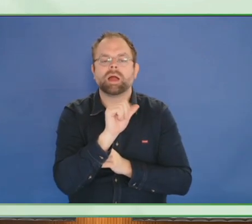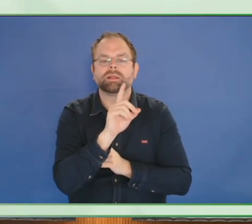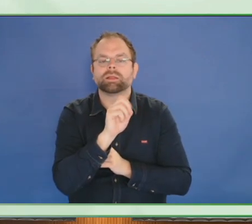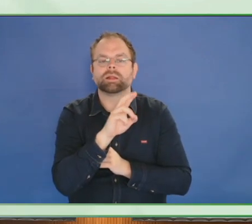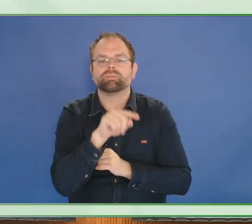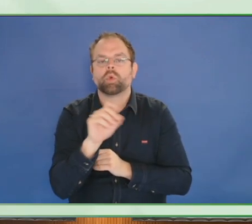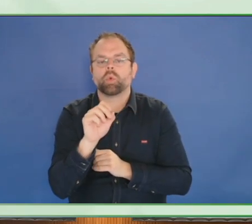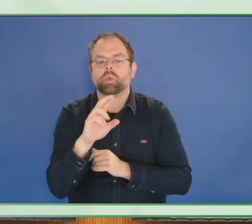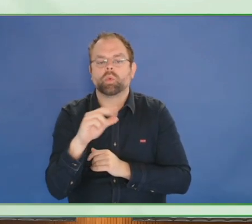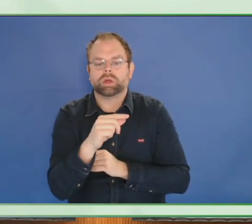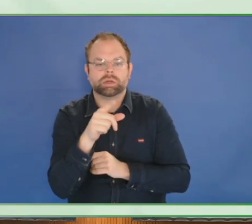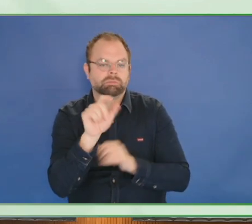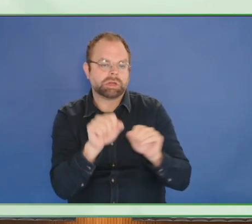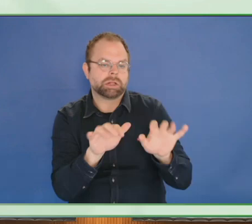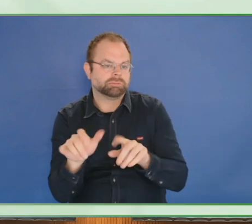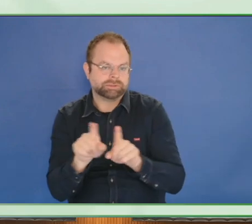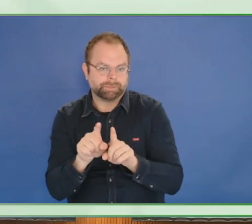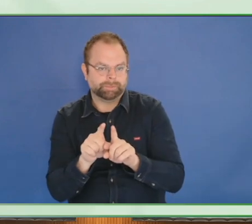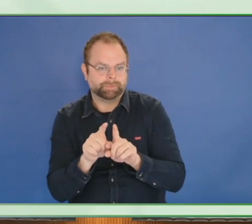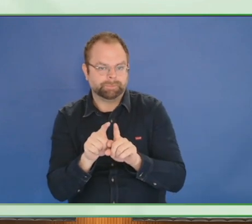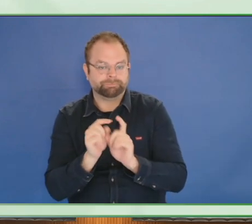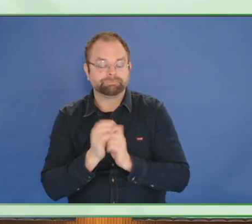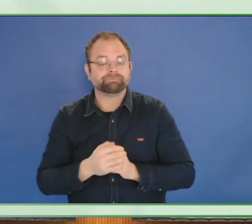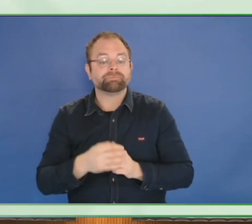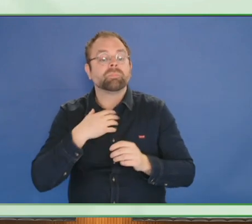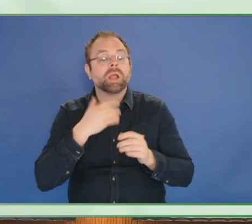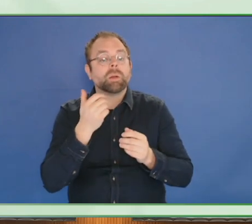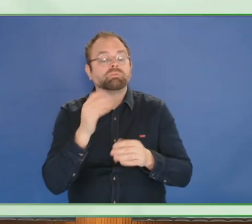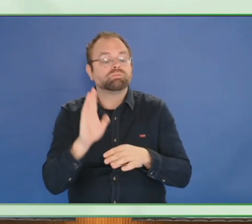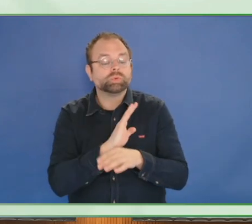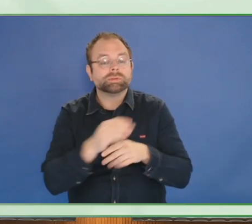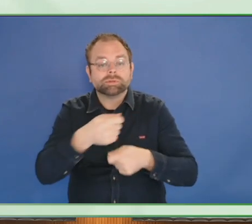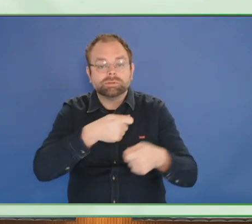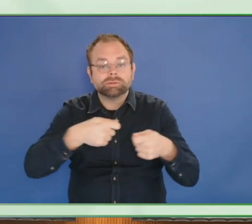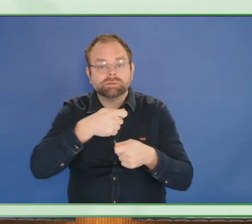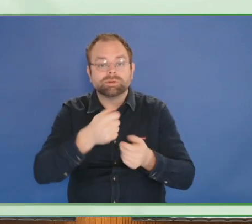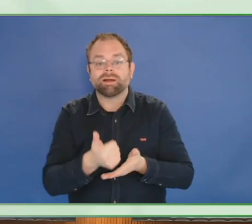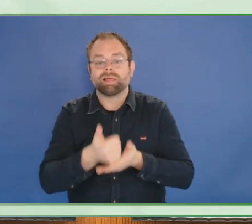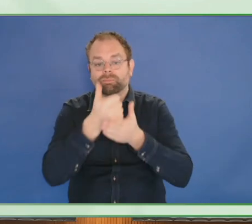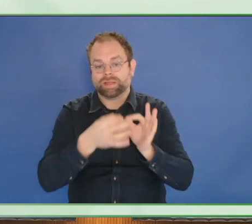Through our work for the last 2 years, we managed to